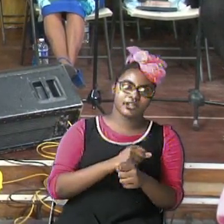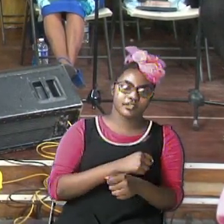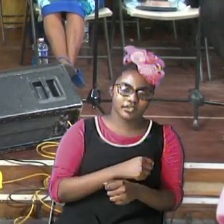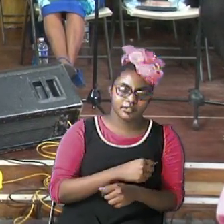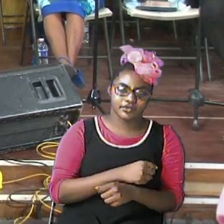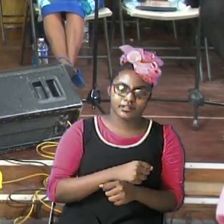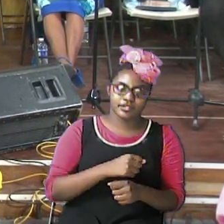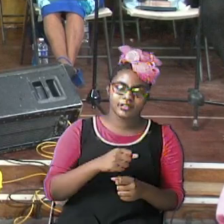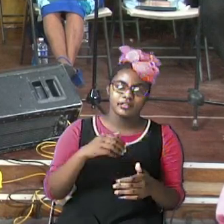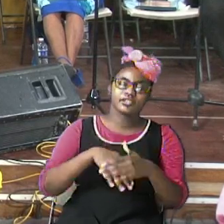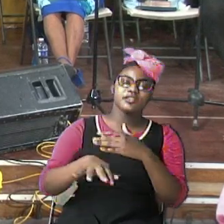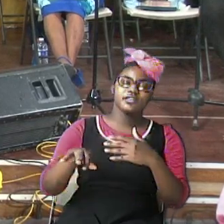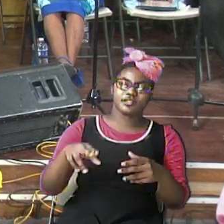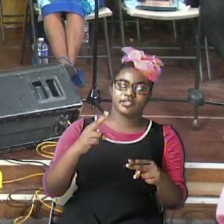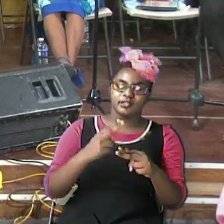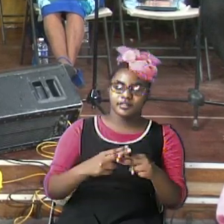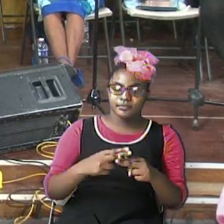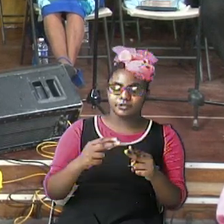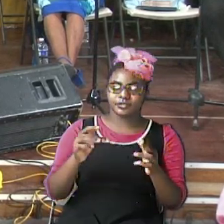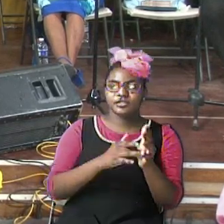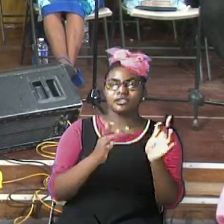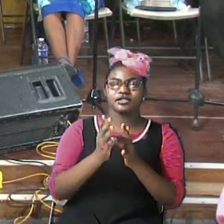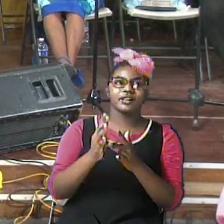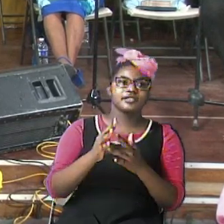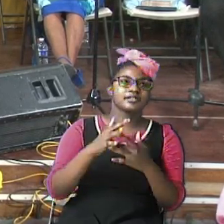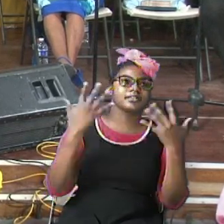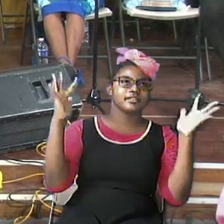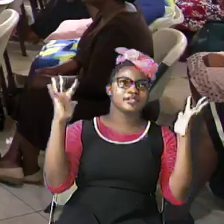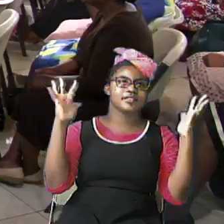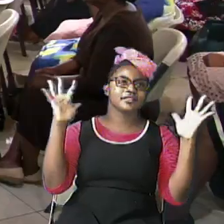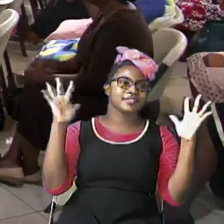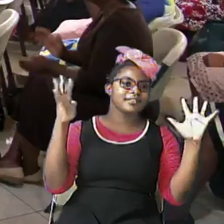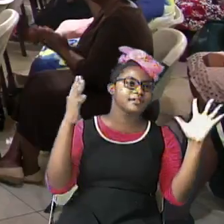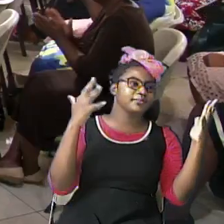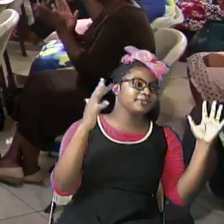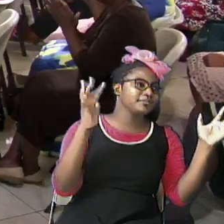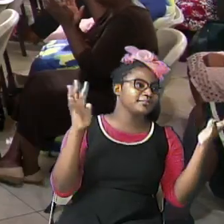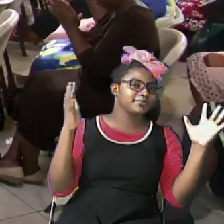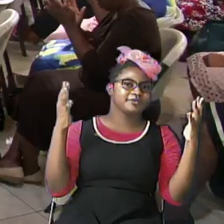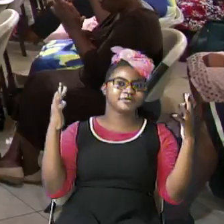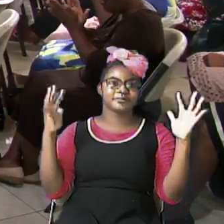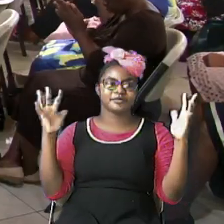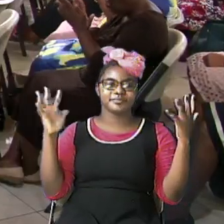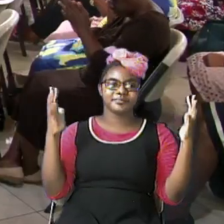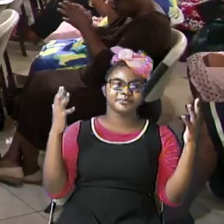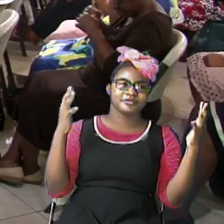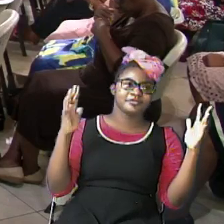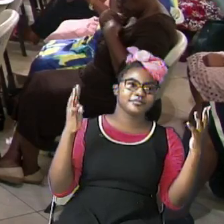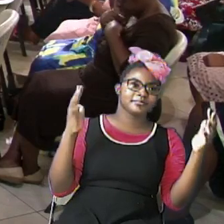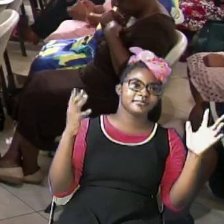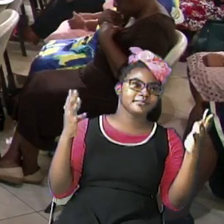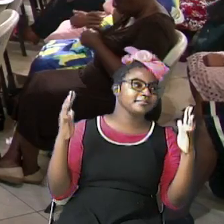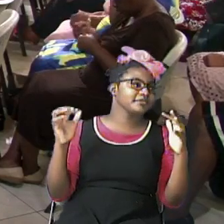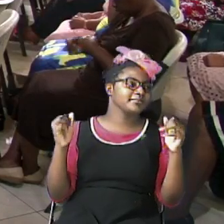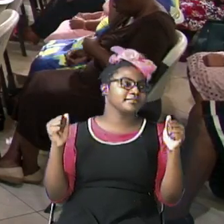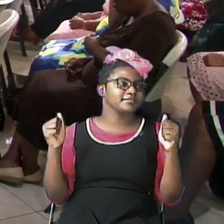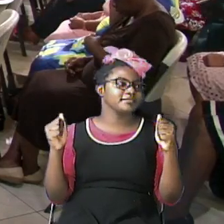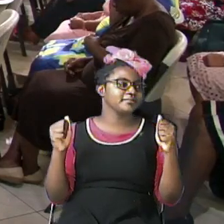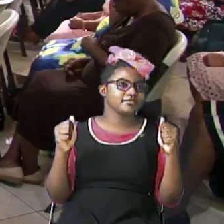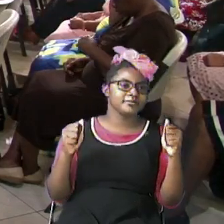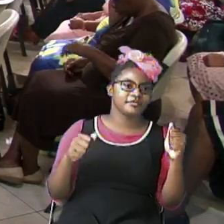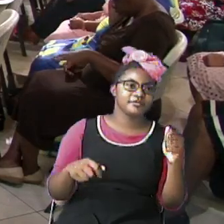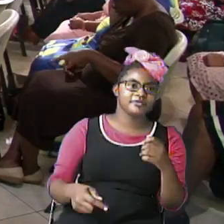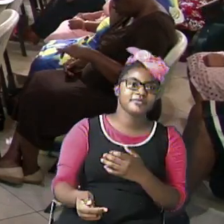of Jesus. Come on, we put our hands together for our brethren. Amen. Who have come out this morning. Some of